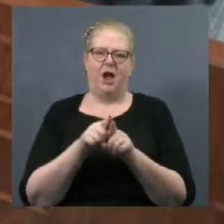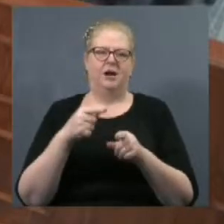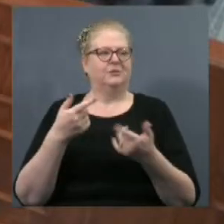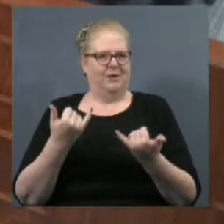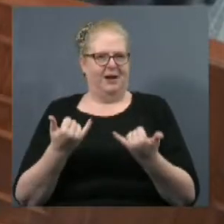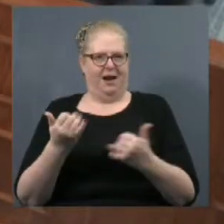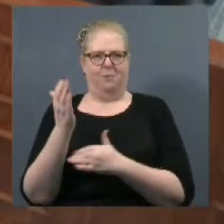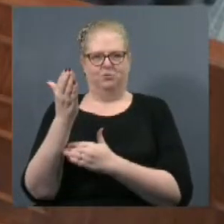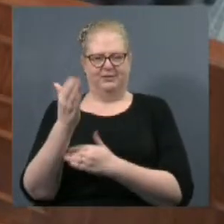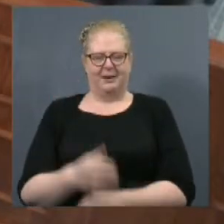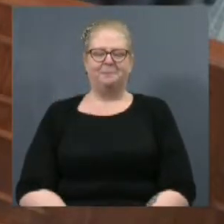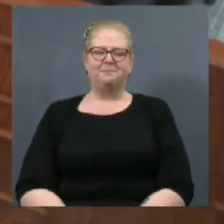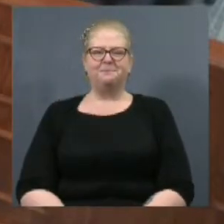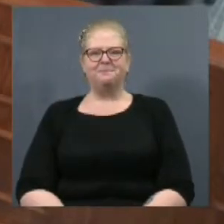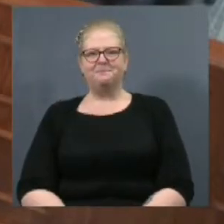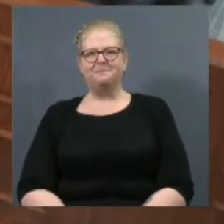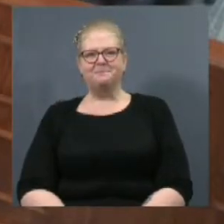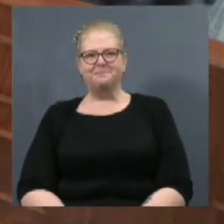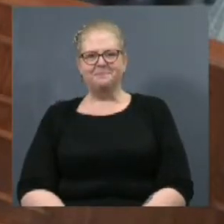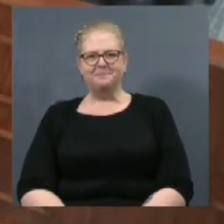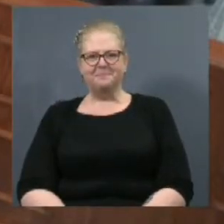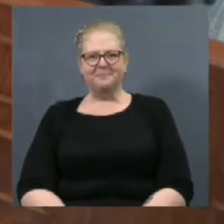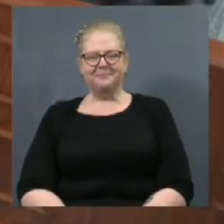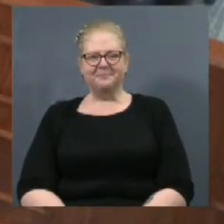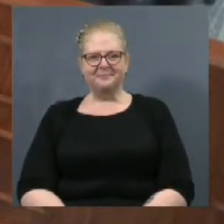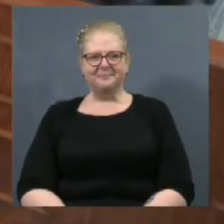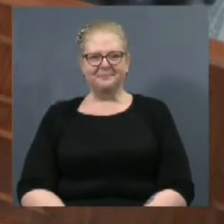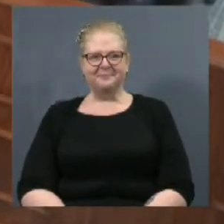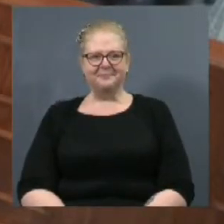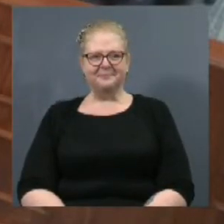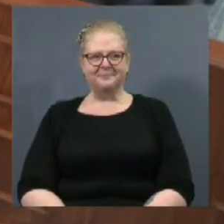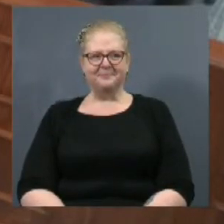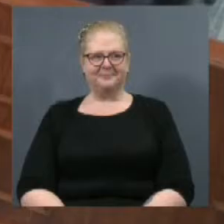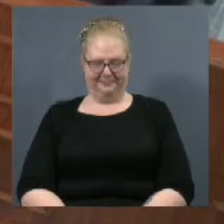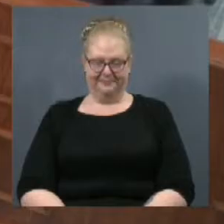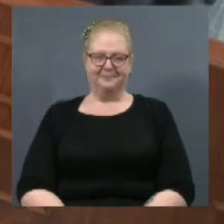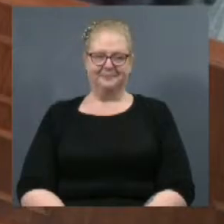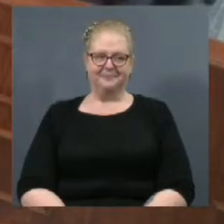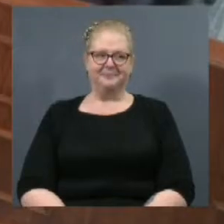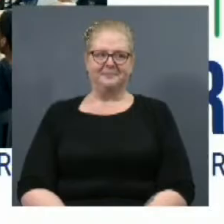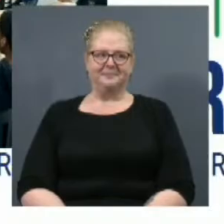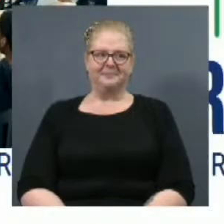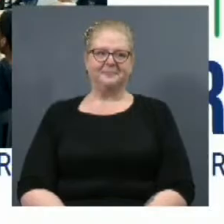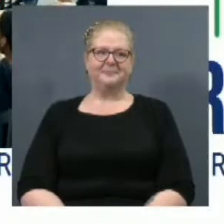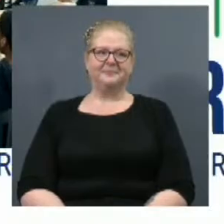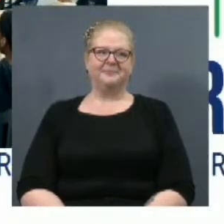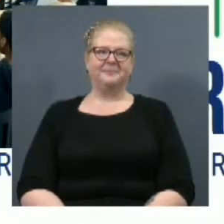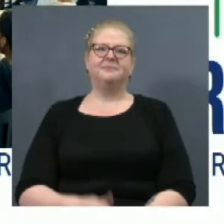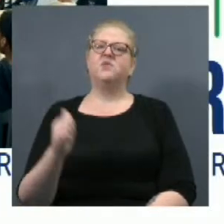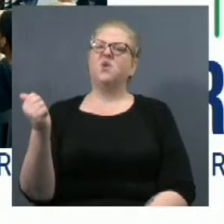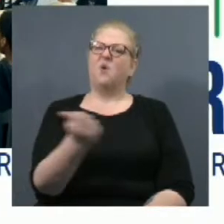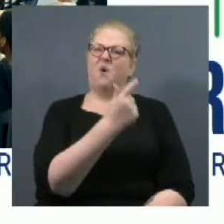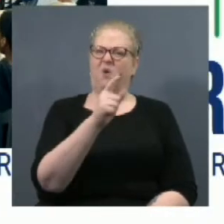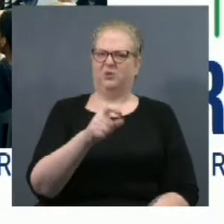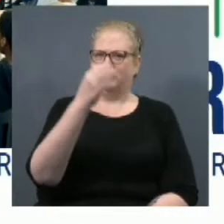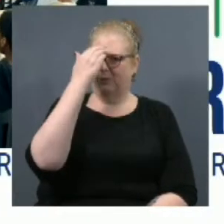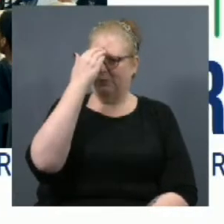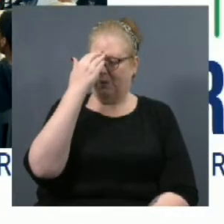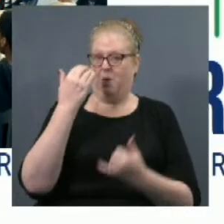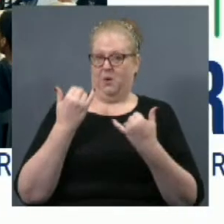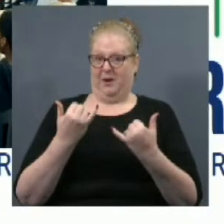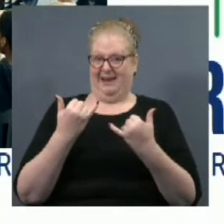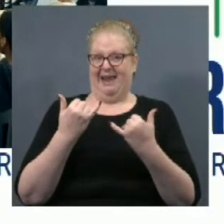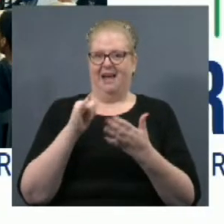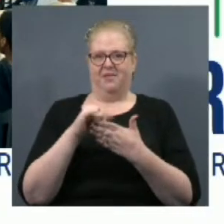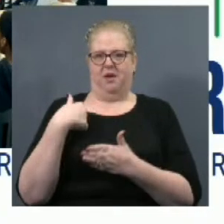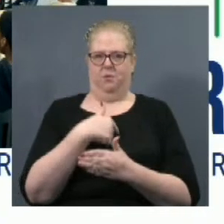Okay, Everyone should know by now that we do have an